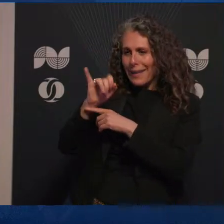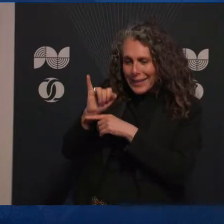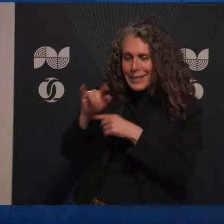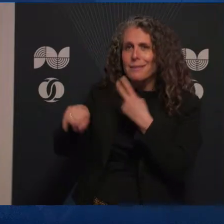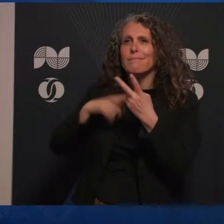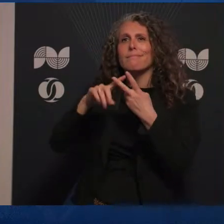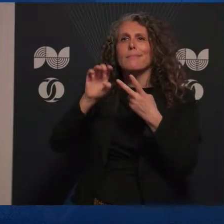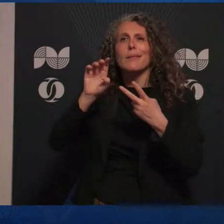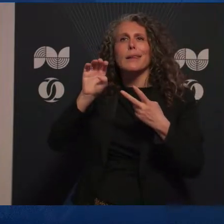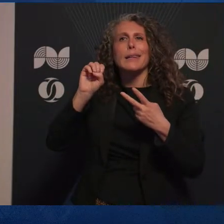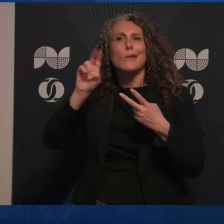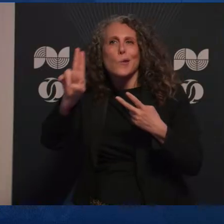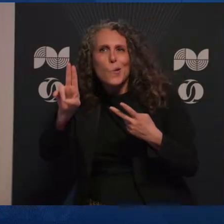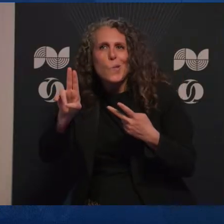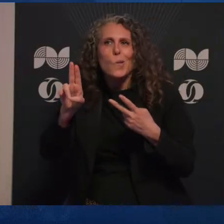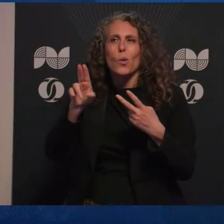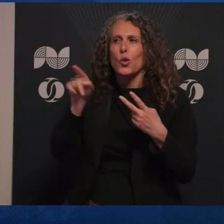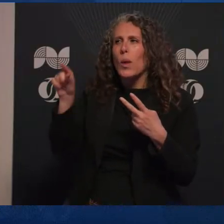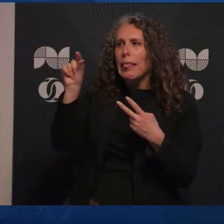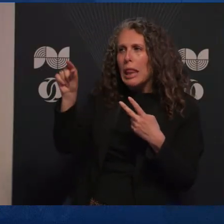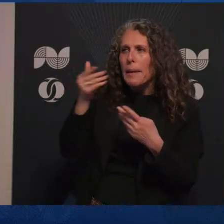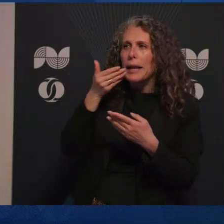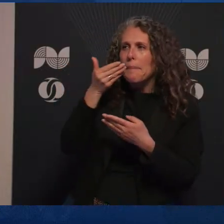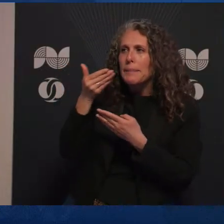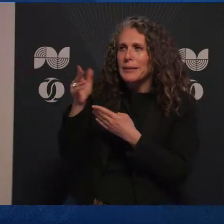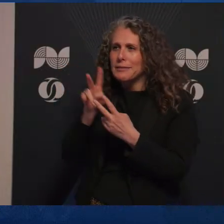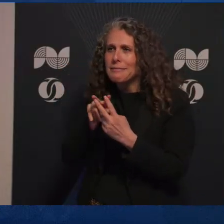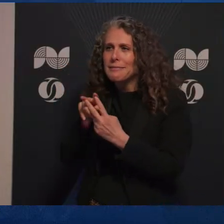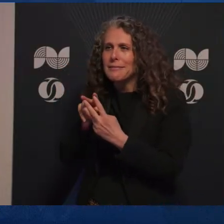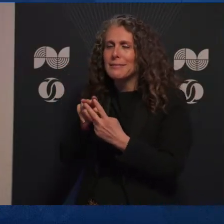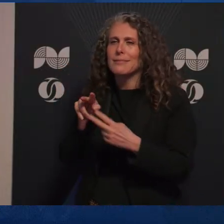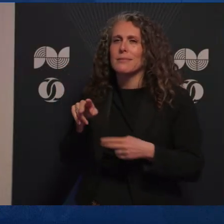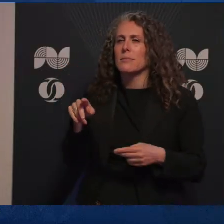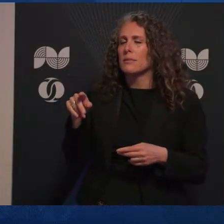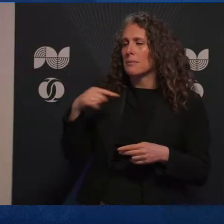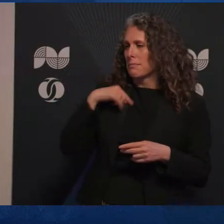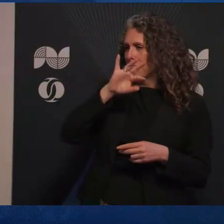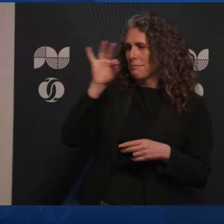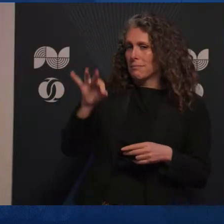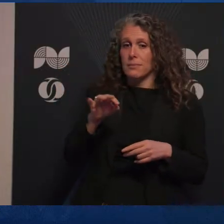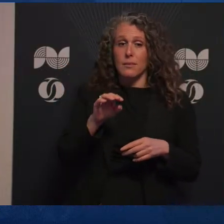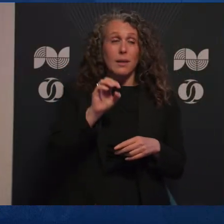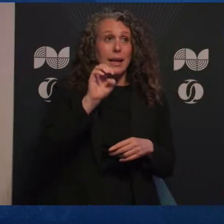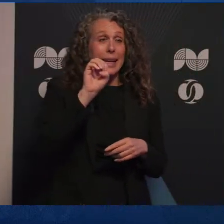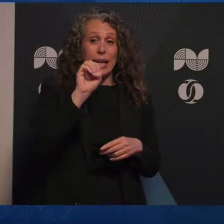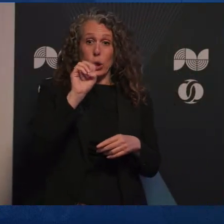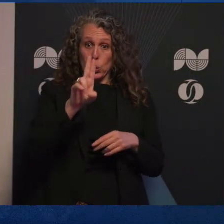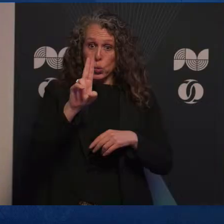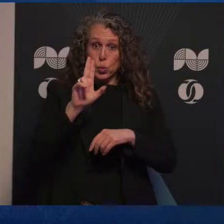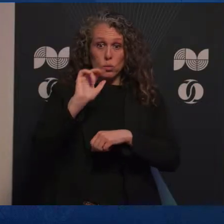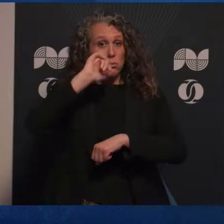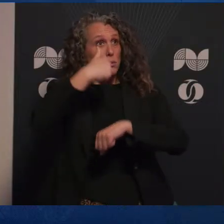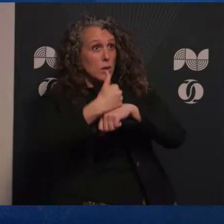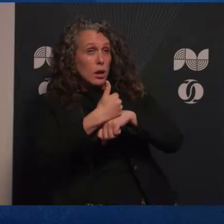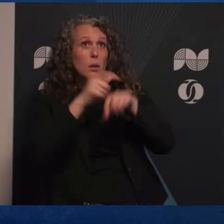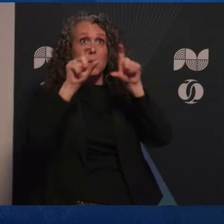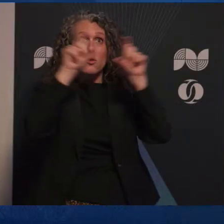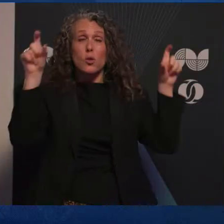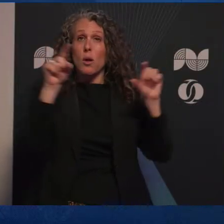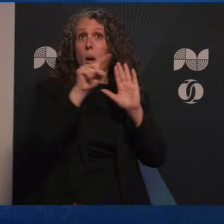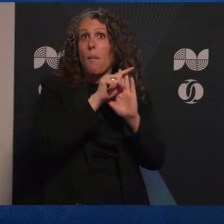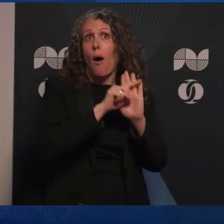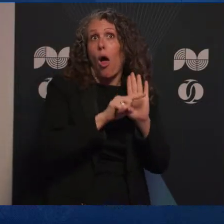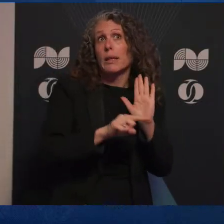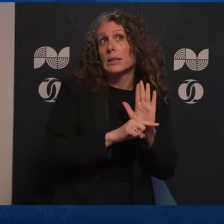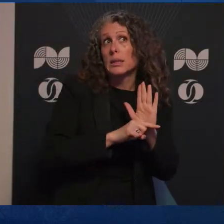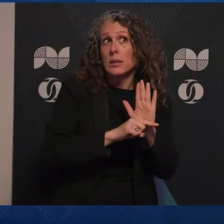in the relationship really between the EU adopting an industrial policy and what